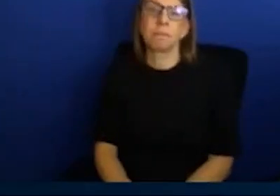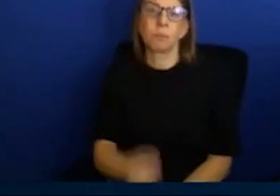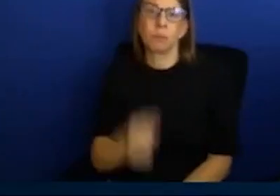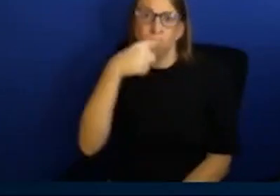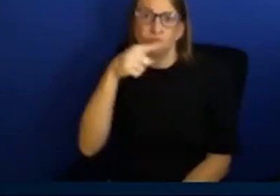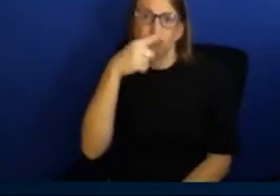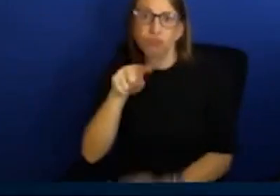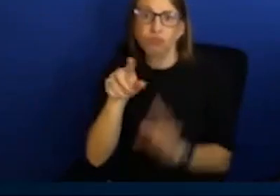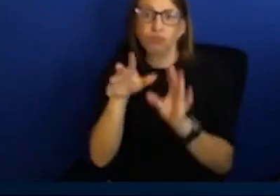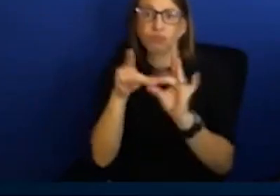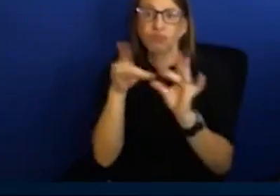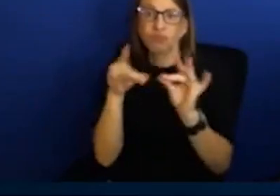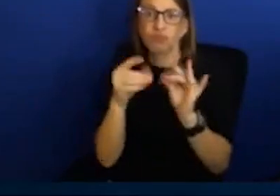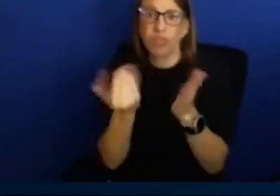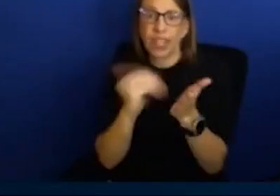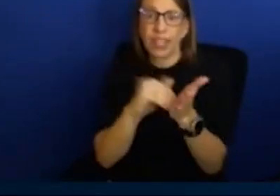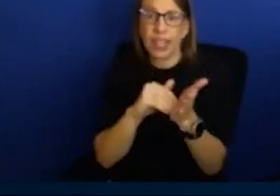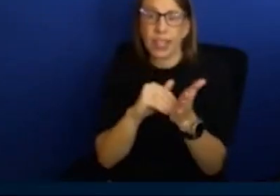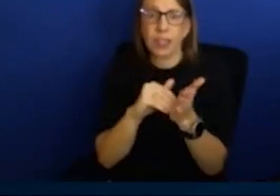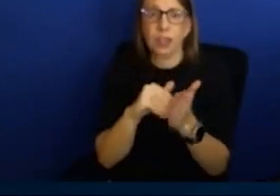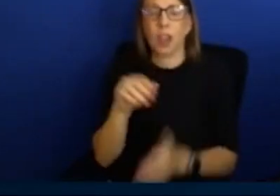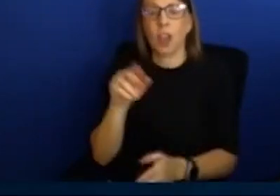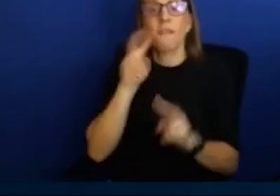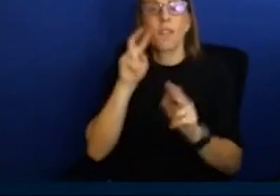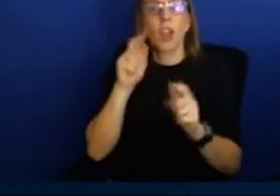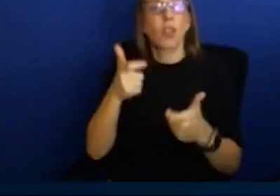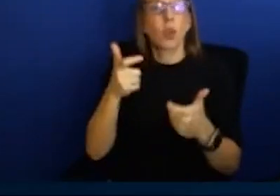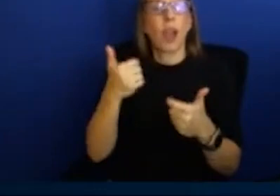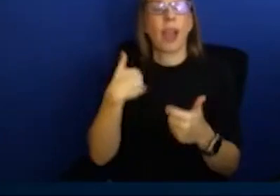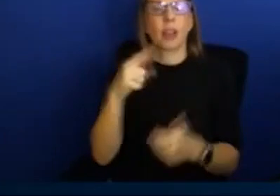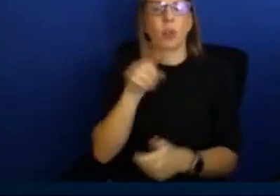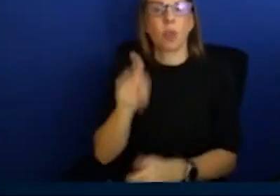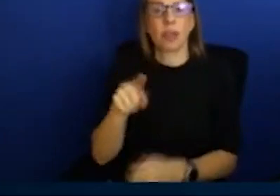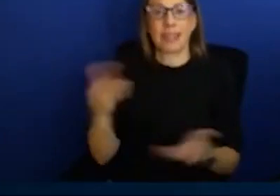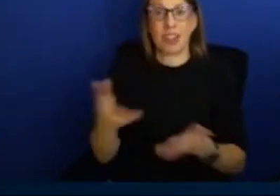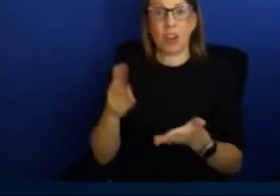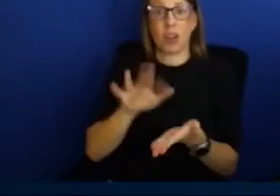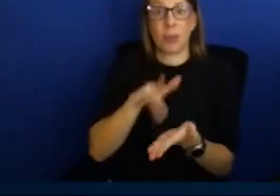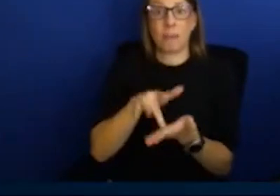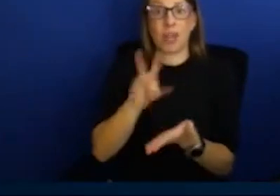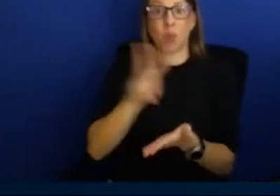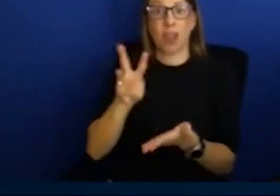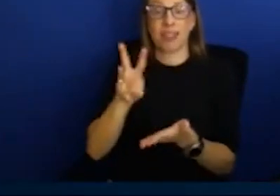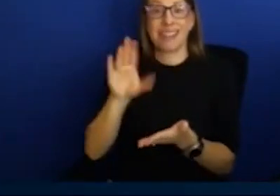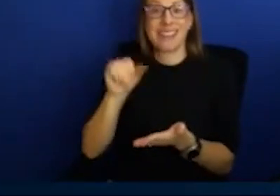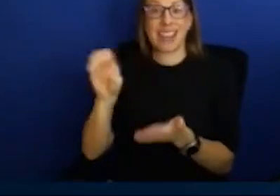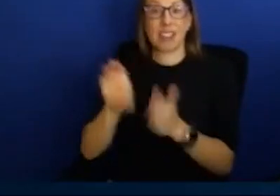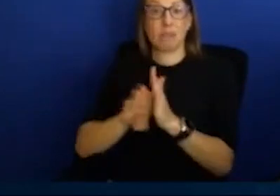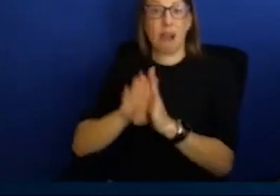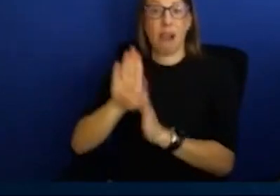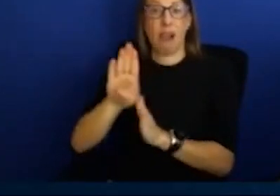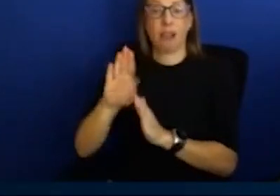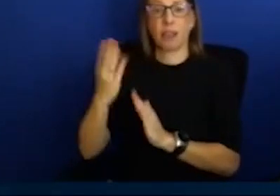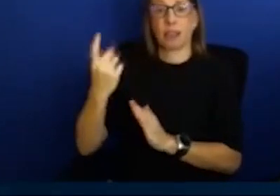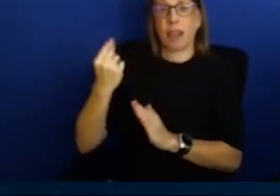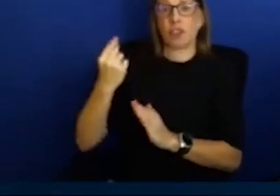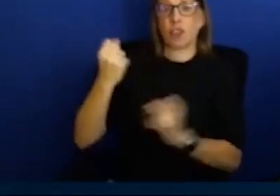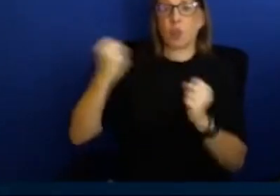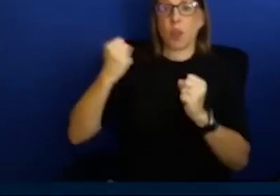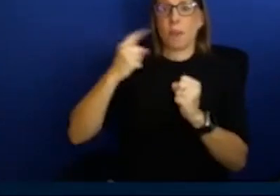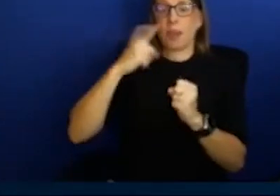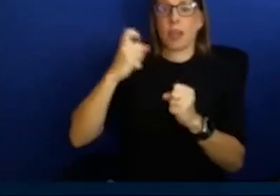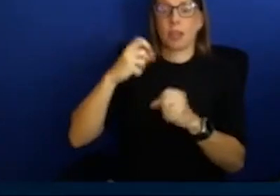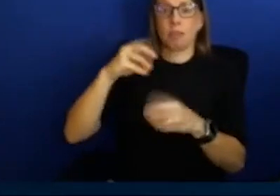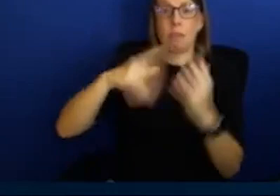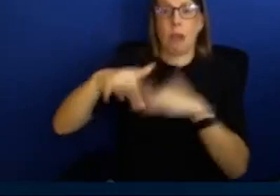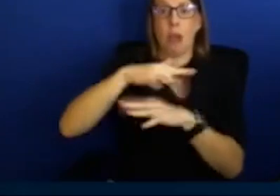it again, but a viewer had a question. Here in the Midwest, cases went up last winter because more people gathered indoors due to cooler weather.